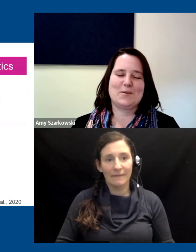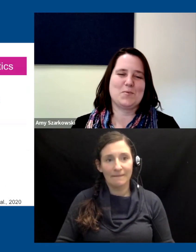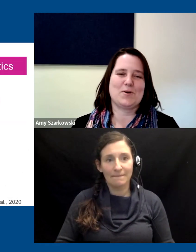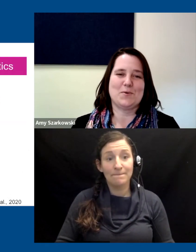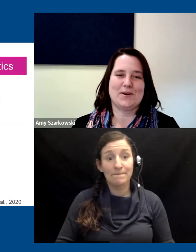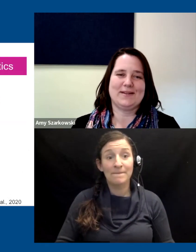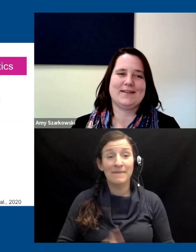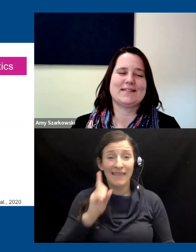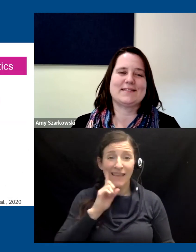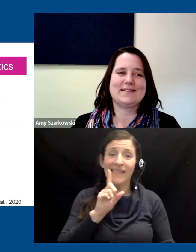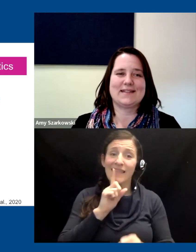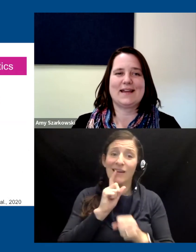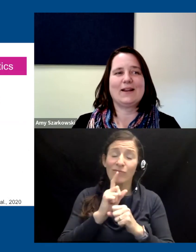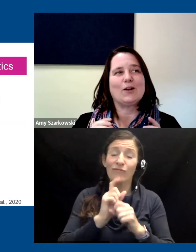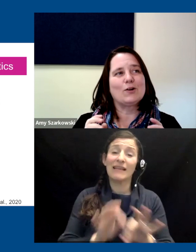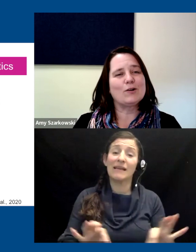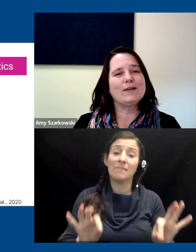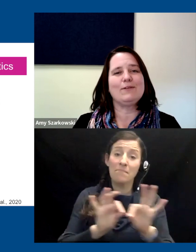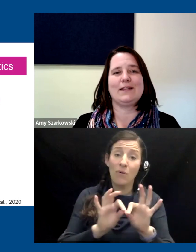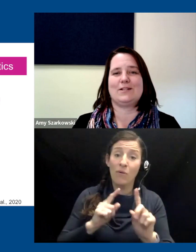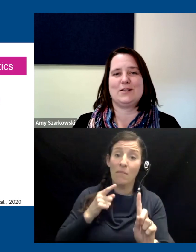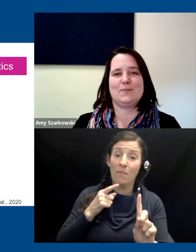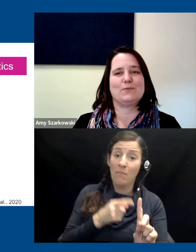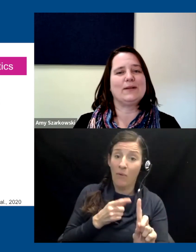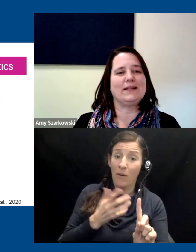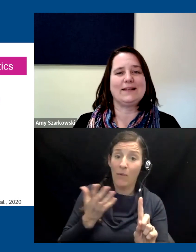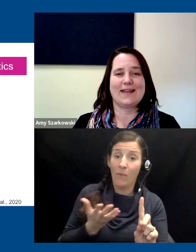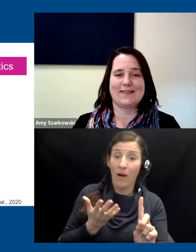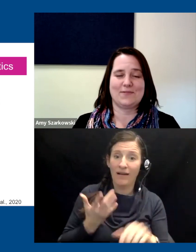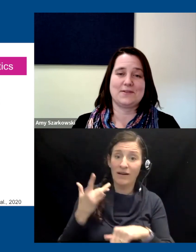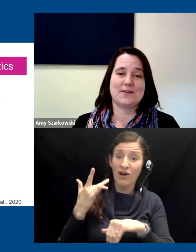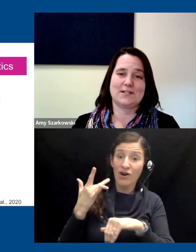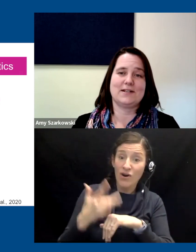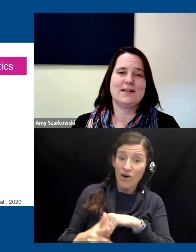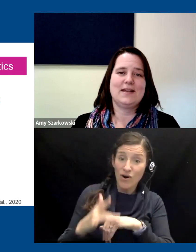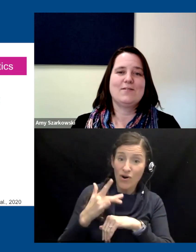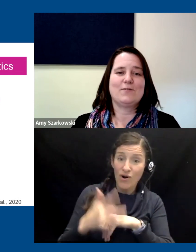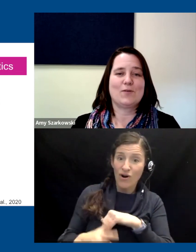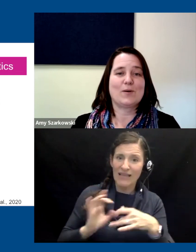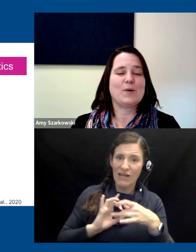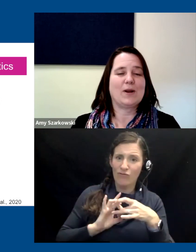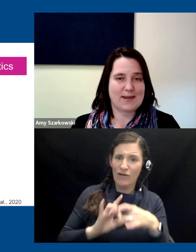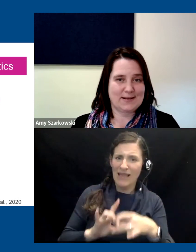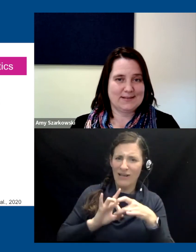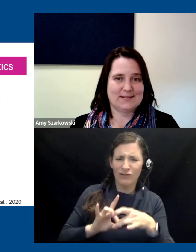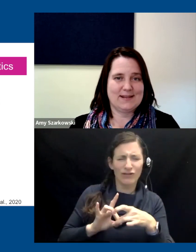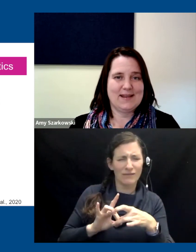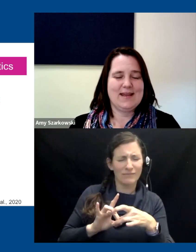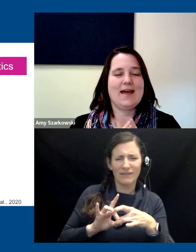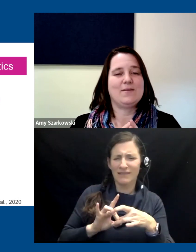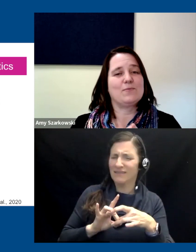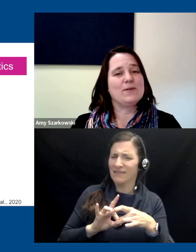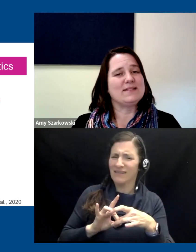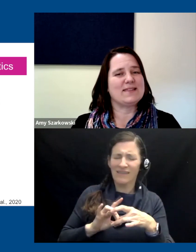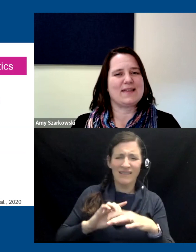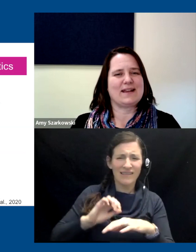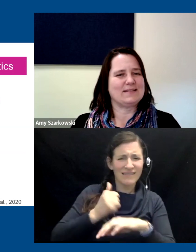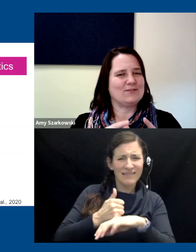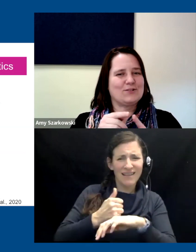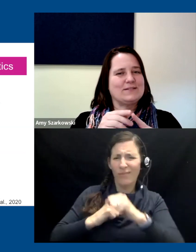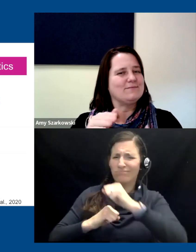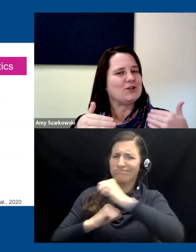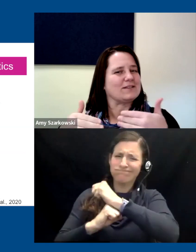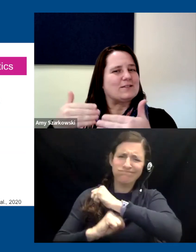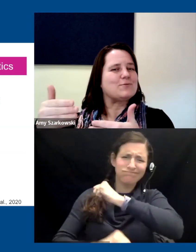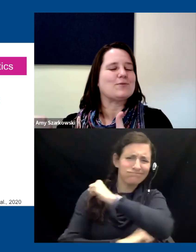I think a really important point is this idea that early relationships really lay the foundation for pragmatics. And the reason that